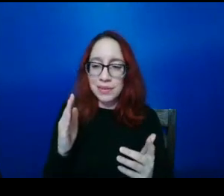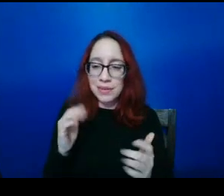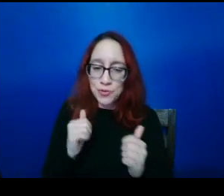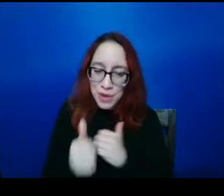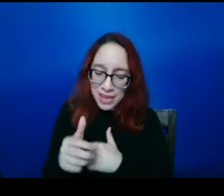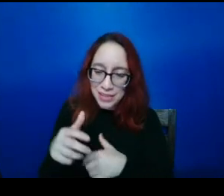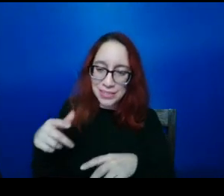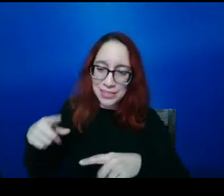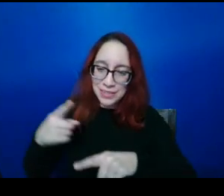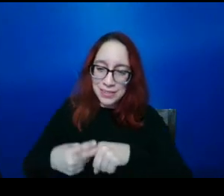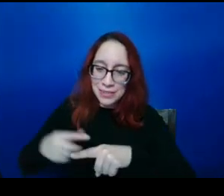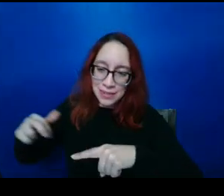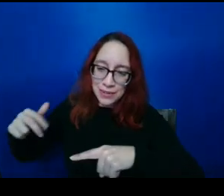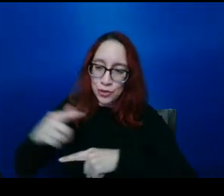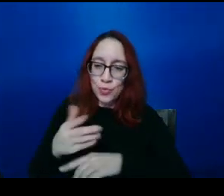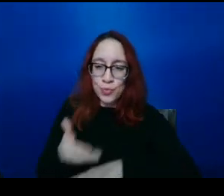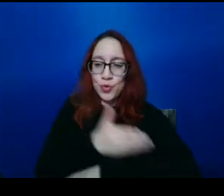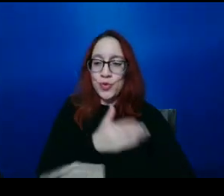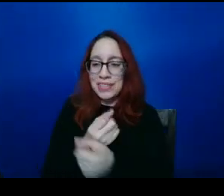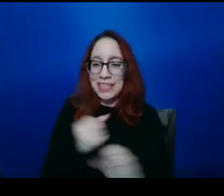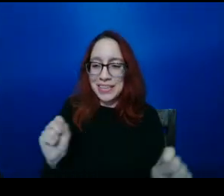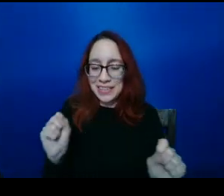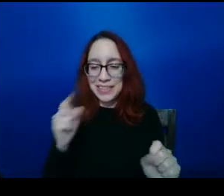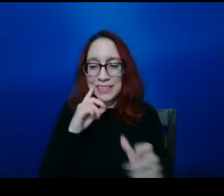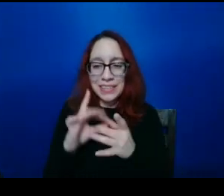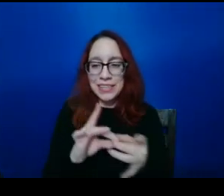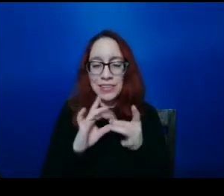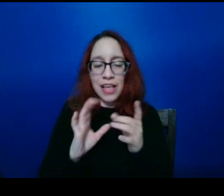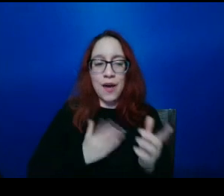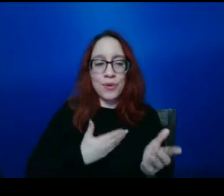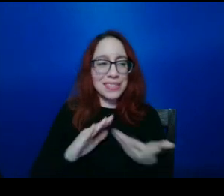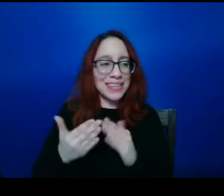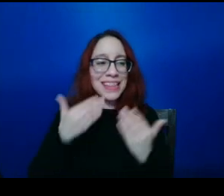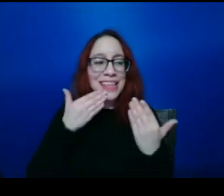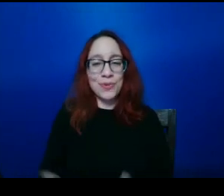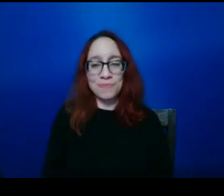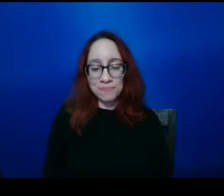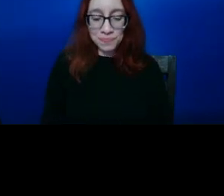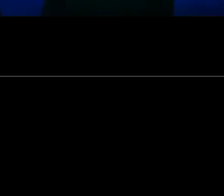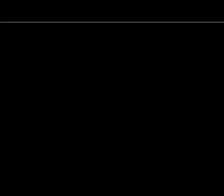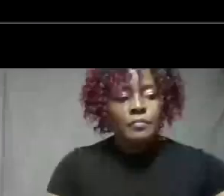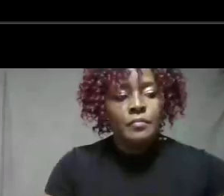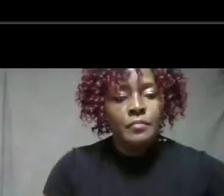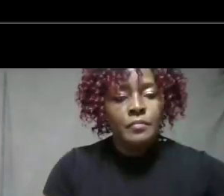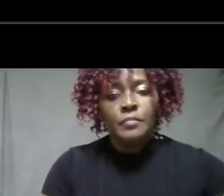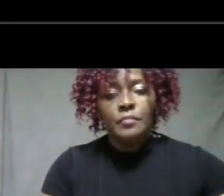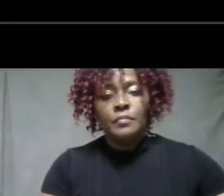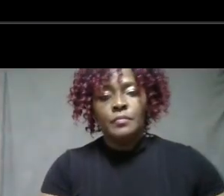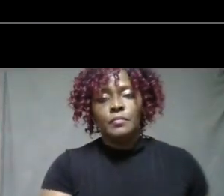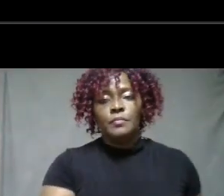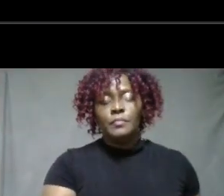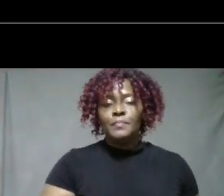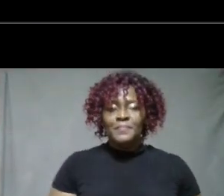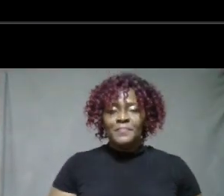crosswalk to improve the safety and connectivity of our city. Thank you. Thank you.